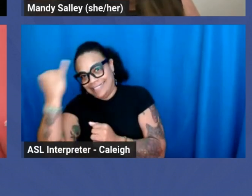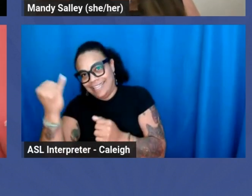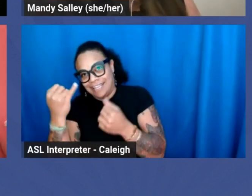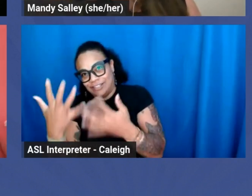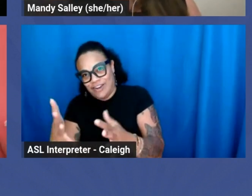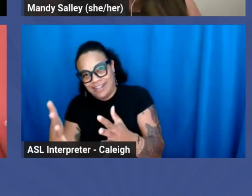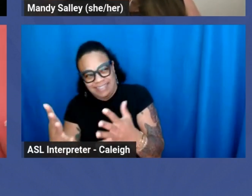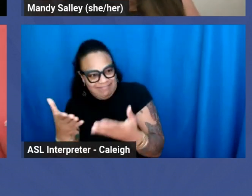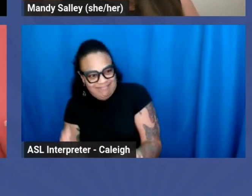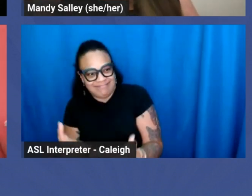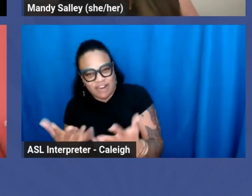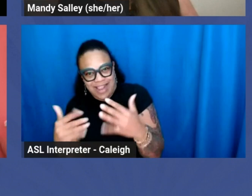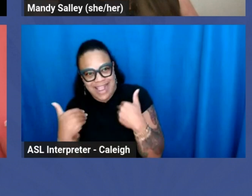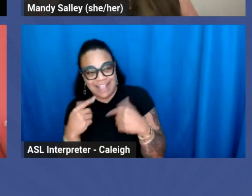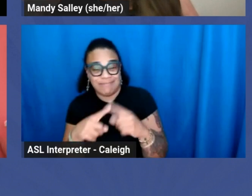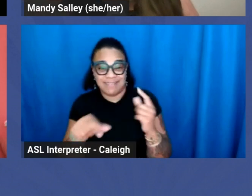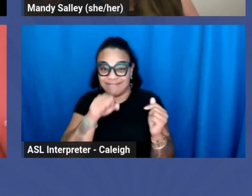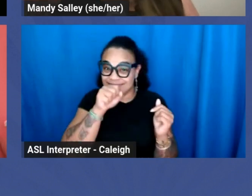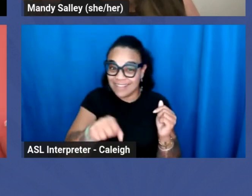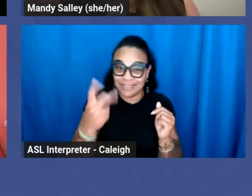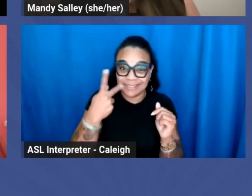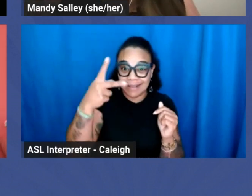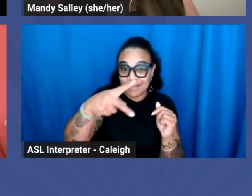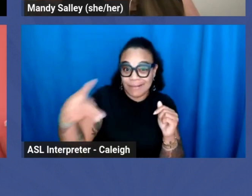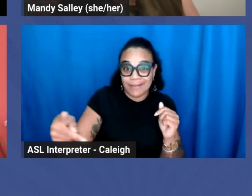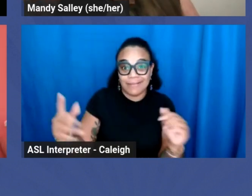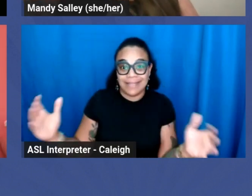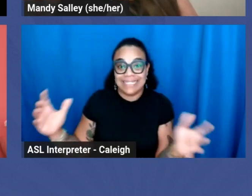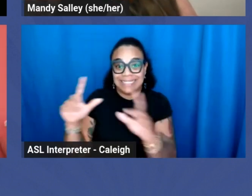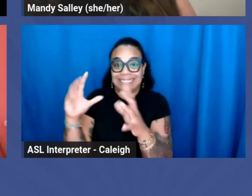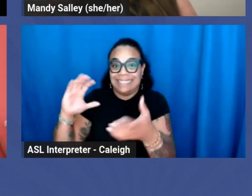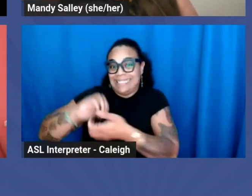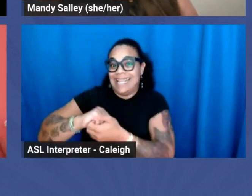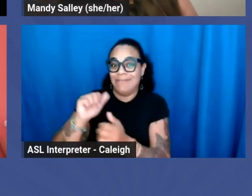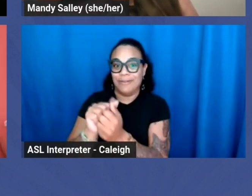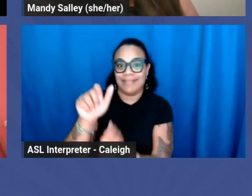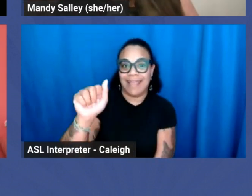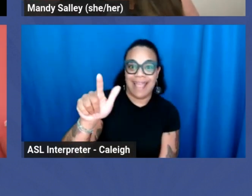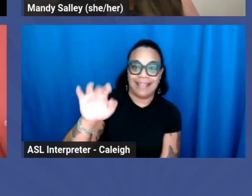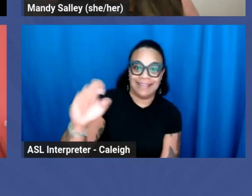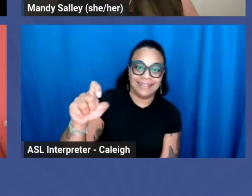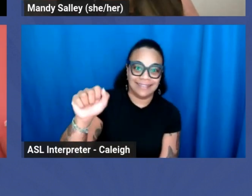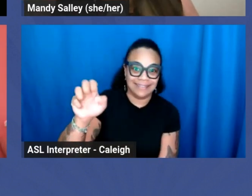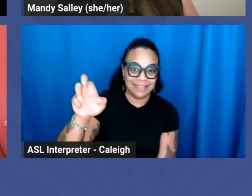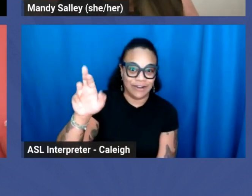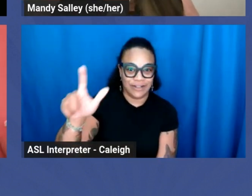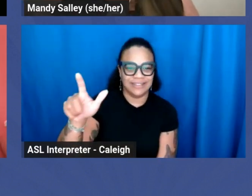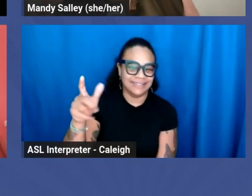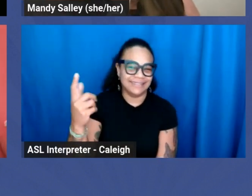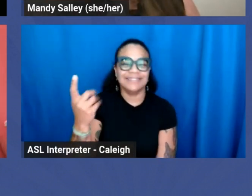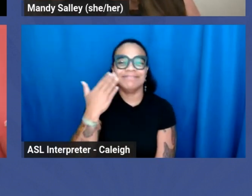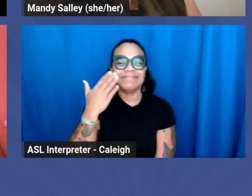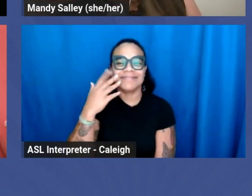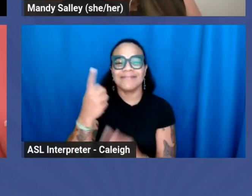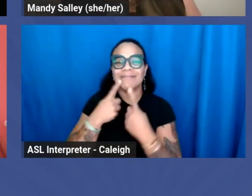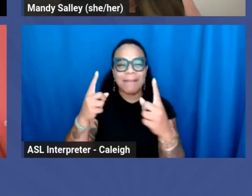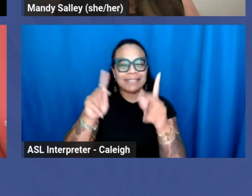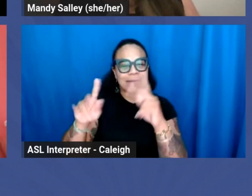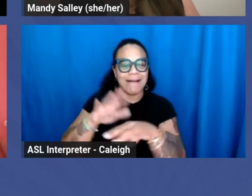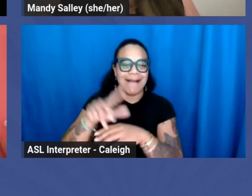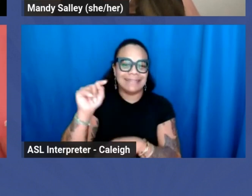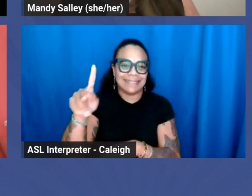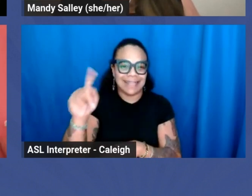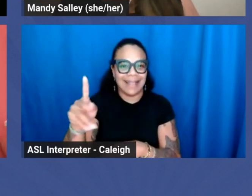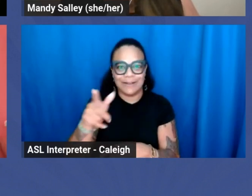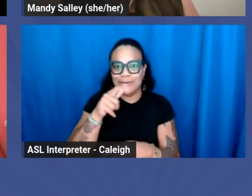like Planned Parenthood team up with, I don't know, Alex Earl, right? On TikTok, somebody with 4 million TikTok followers to be talking about